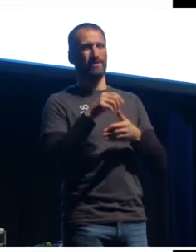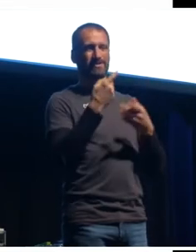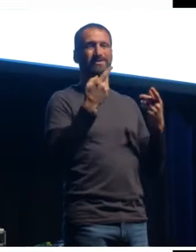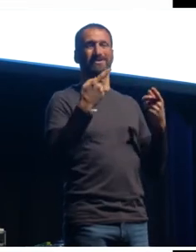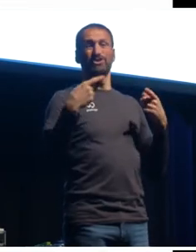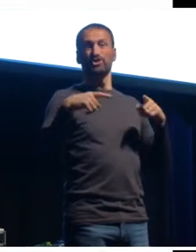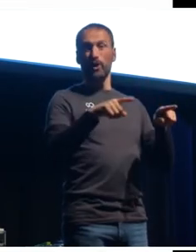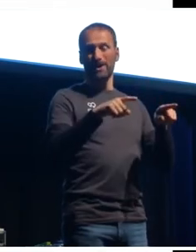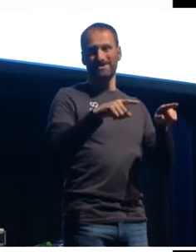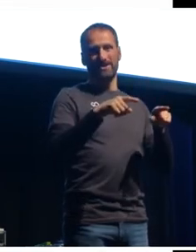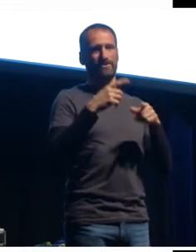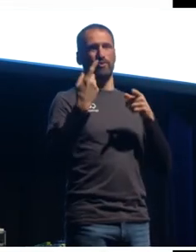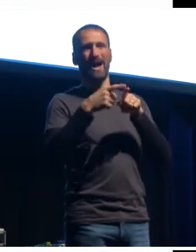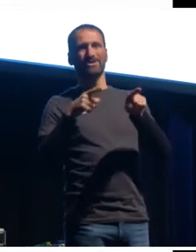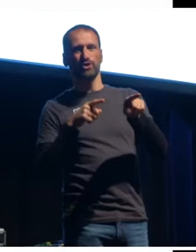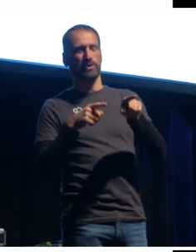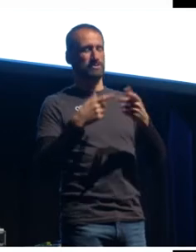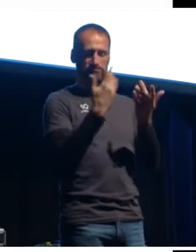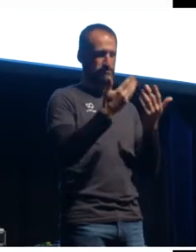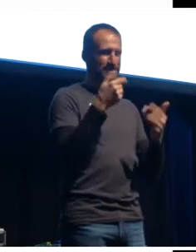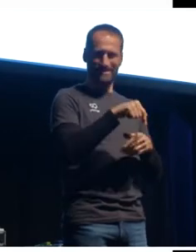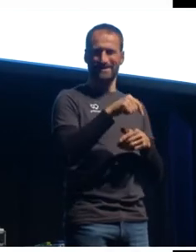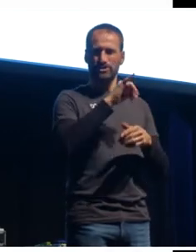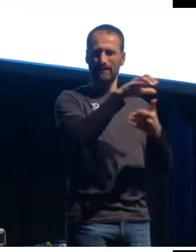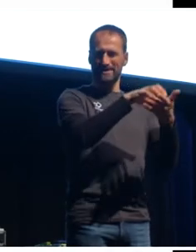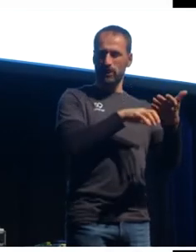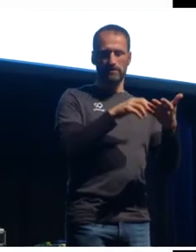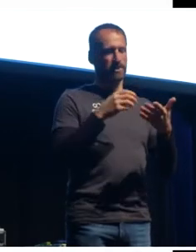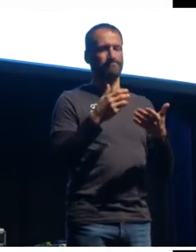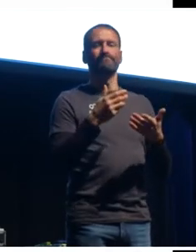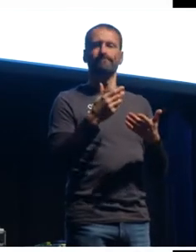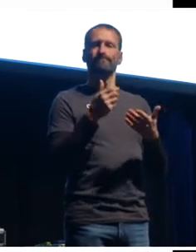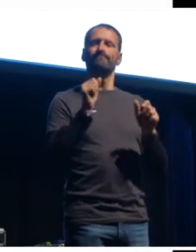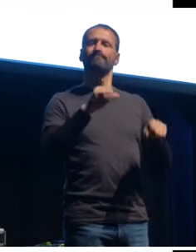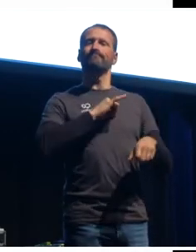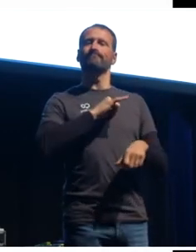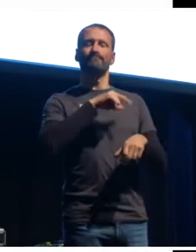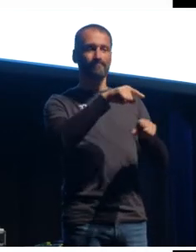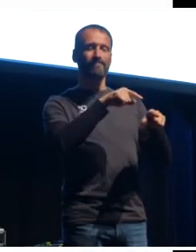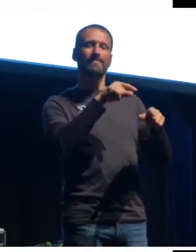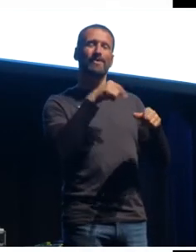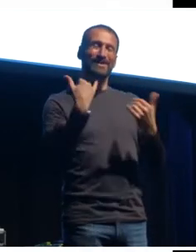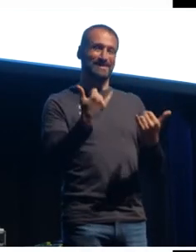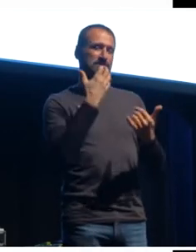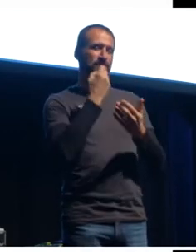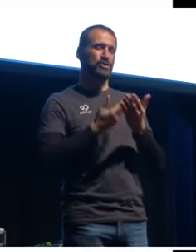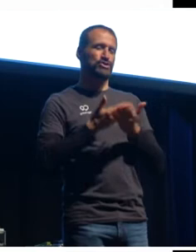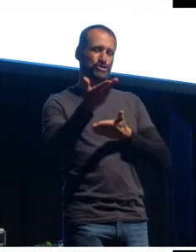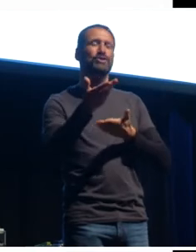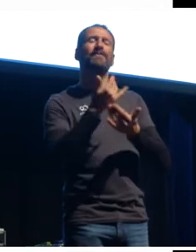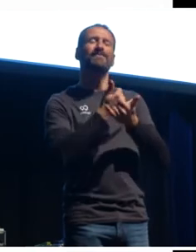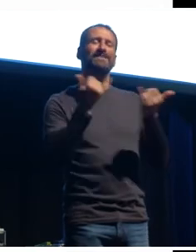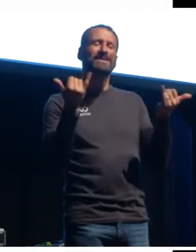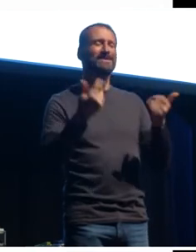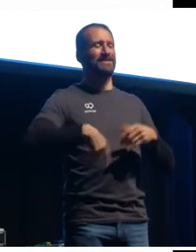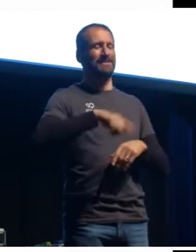makes sense to use something like that. So this is where I think things get really interesting, is that I wanted to share some of the lessons that we learned